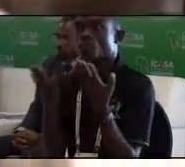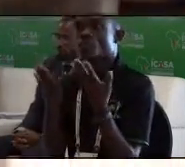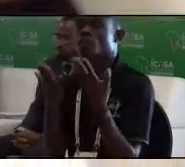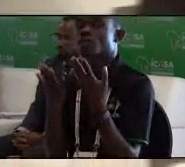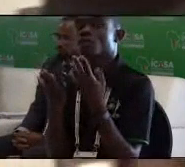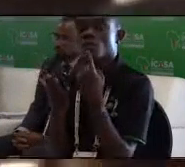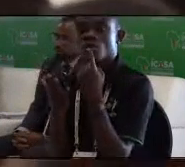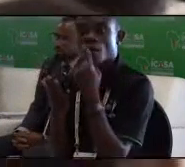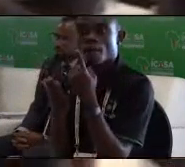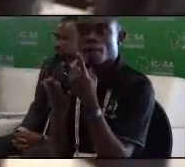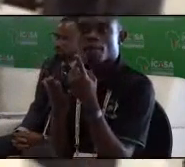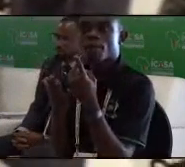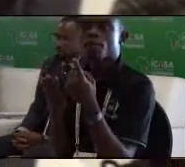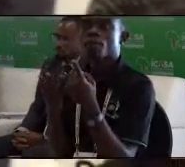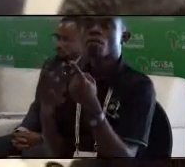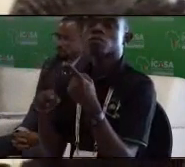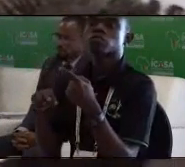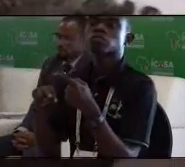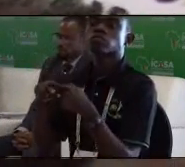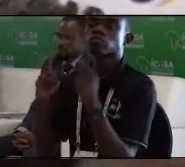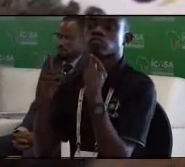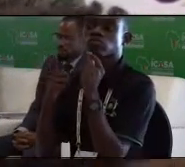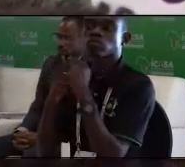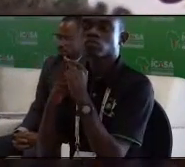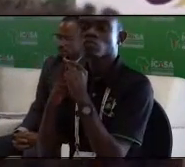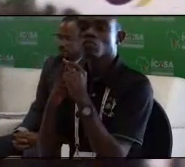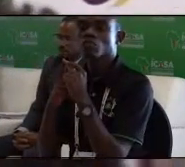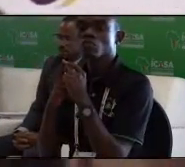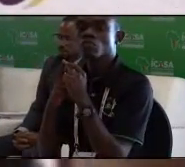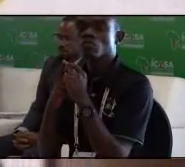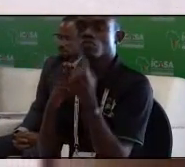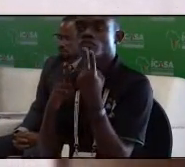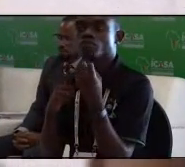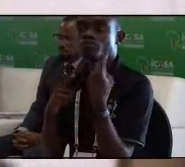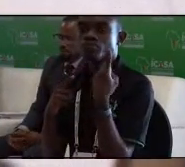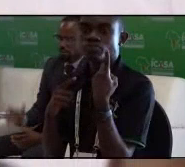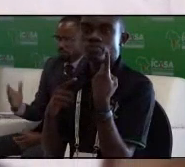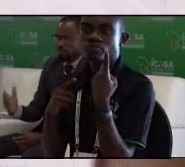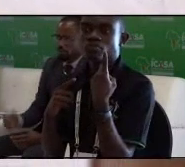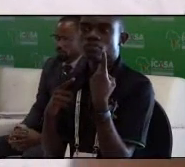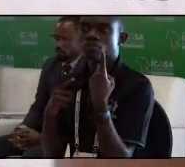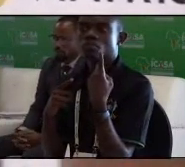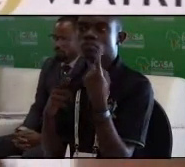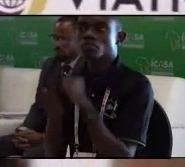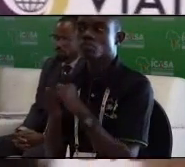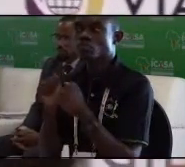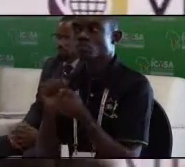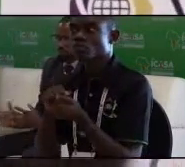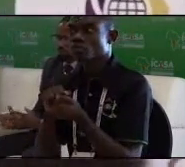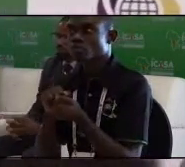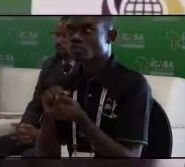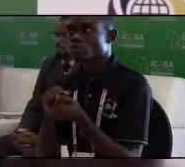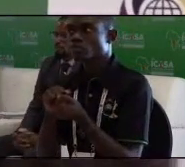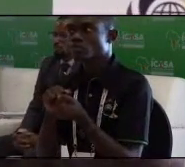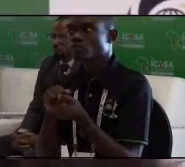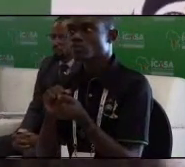when we rolled out HIV self-testing in 2021, we actually had this challenge you are talking about